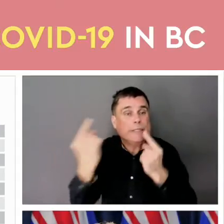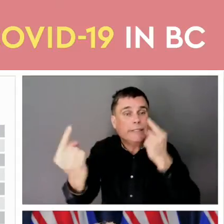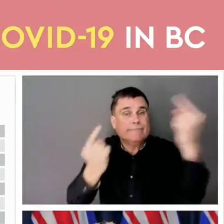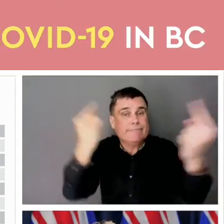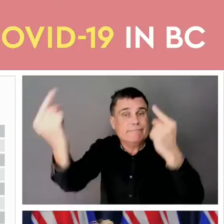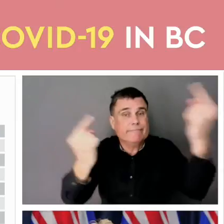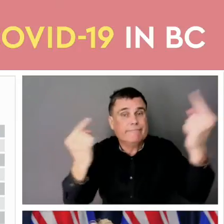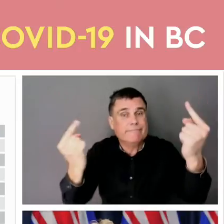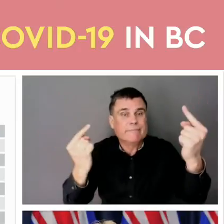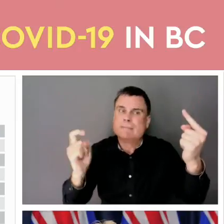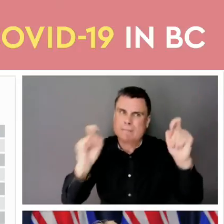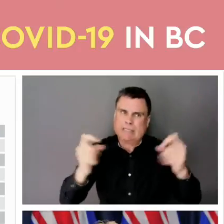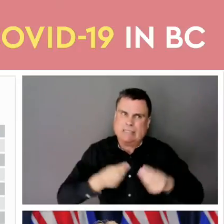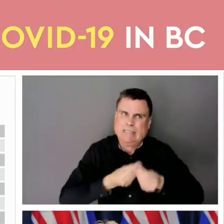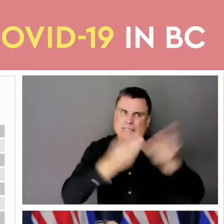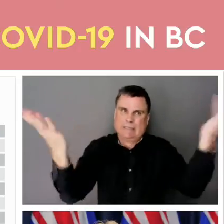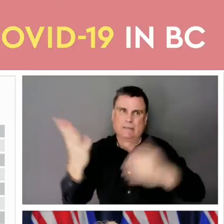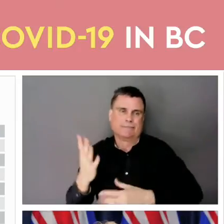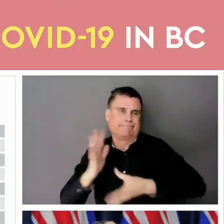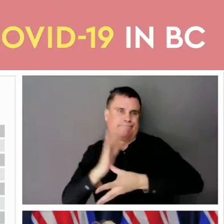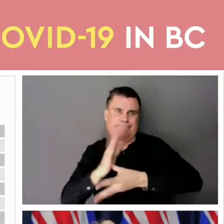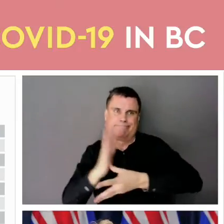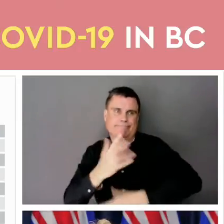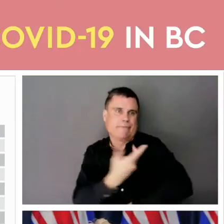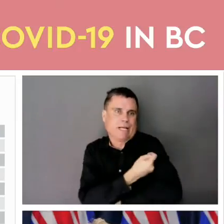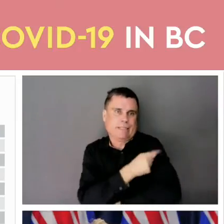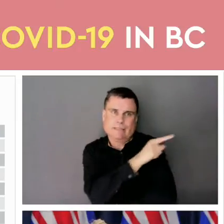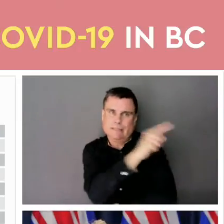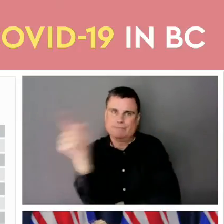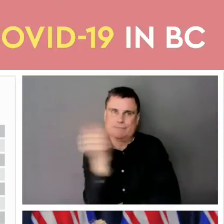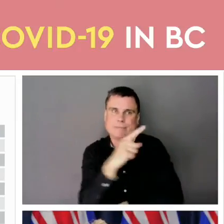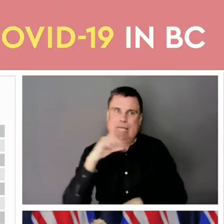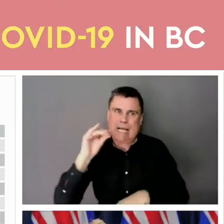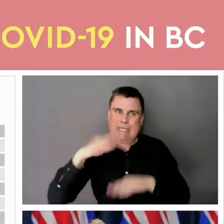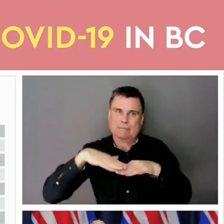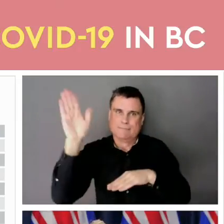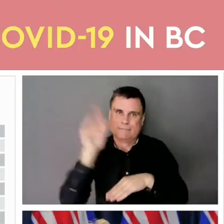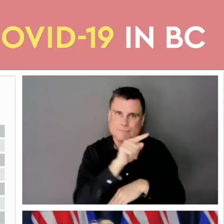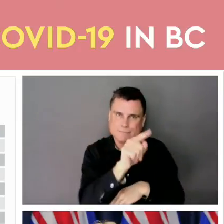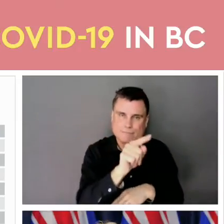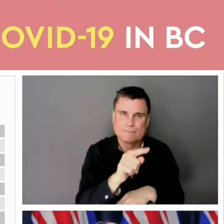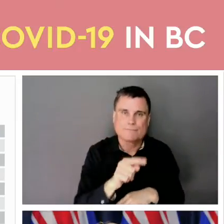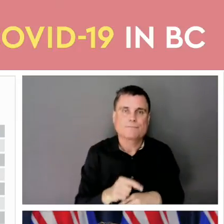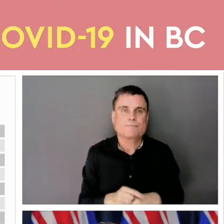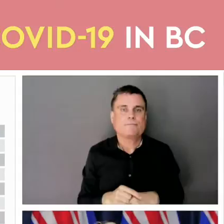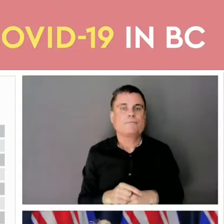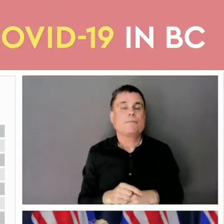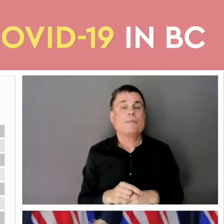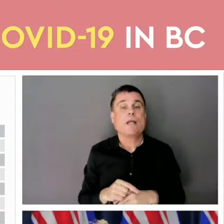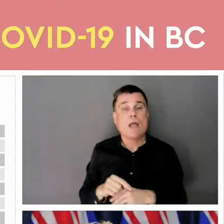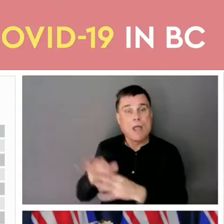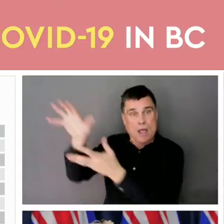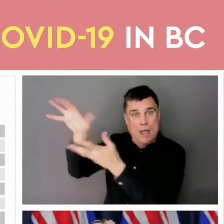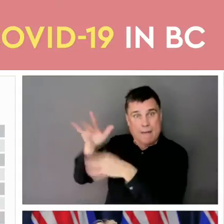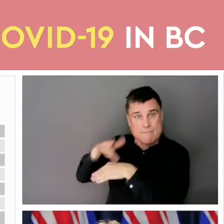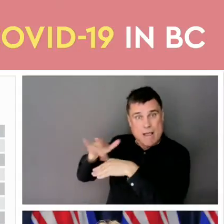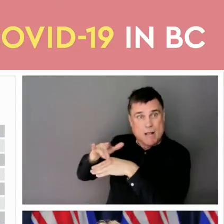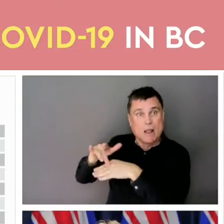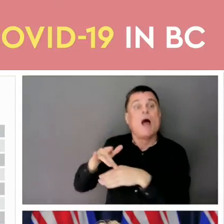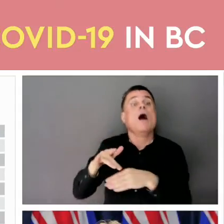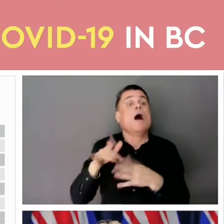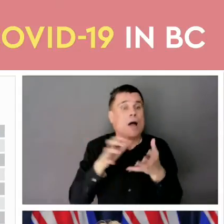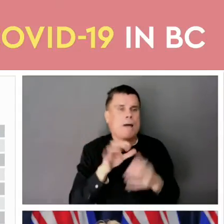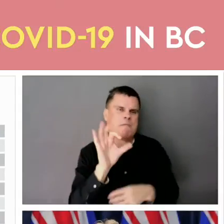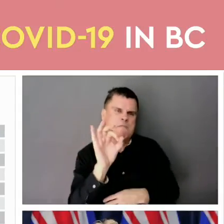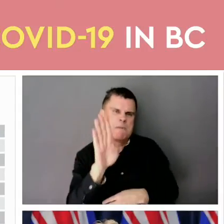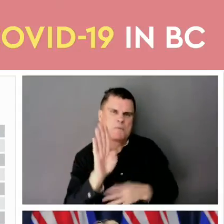as we're able to. And that group of people will be eligible later in February. We were hoping it would be earlier, but now it's going to be